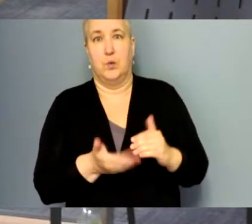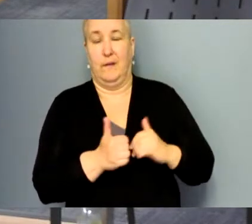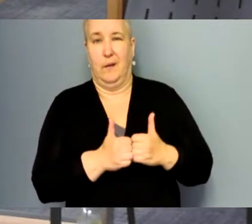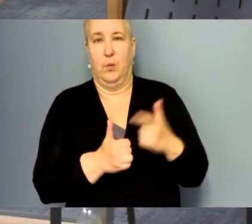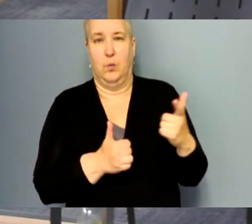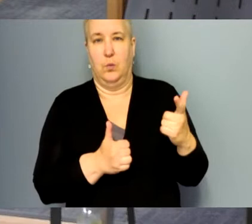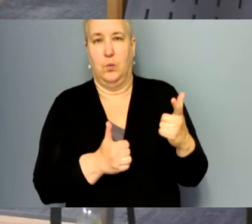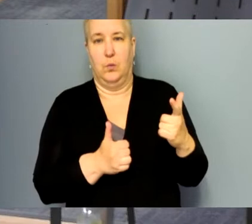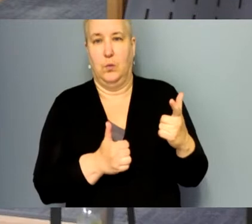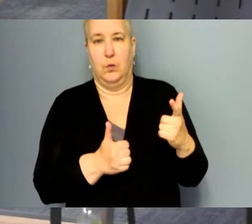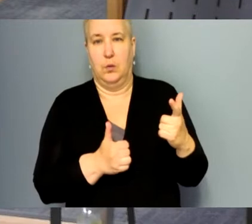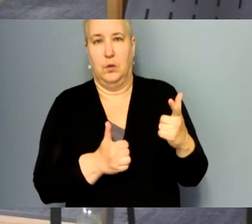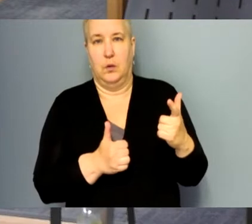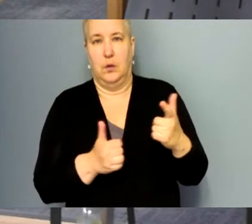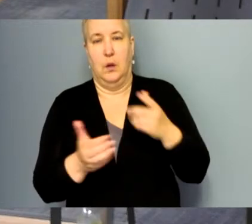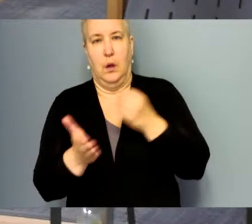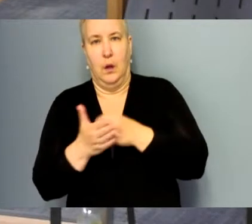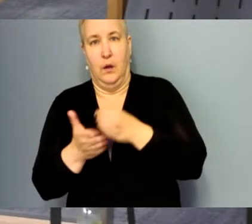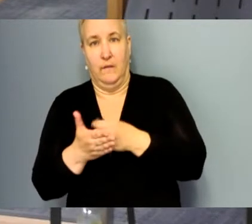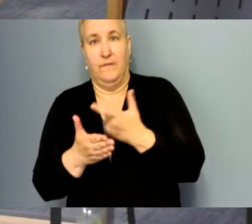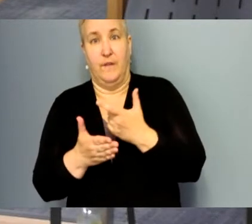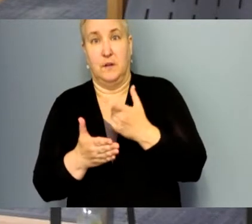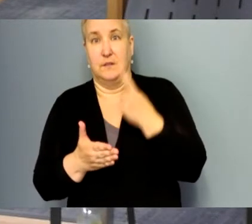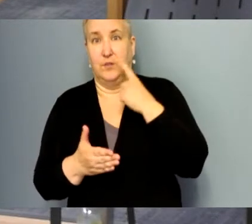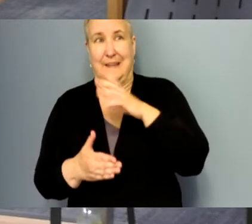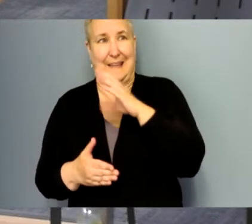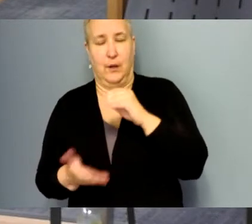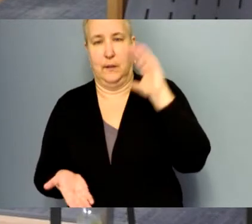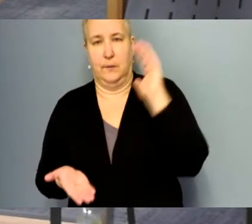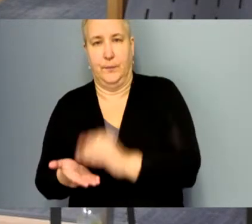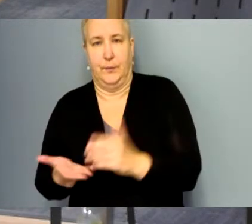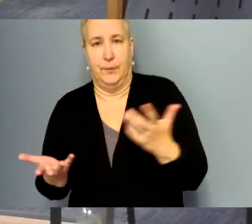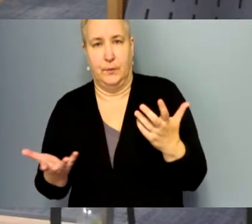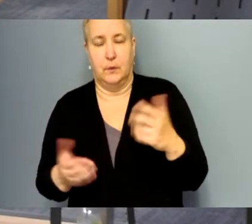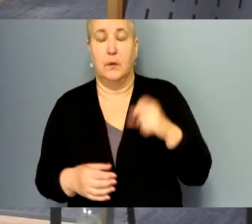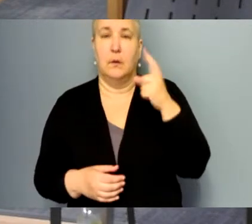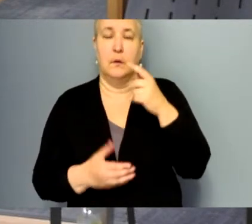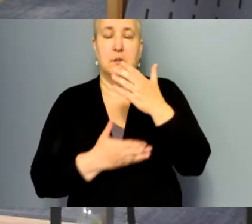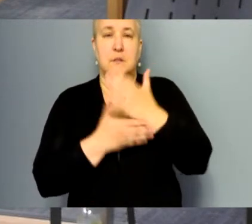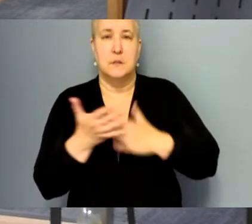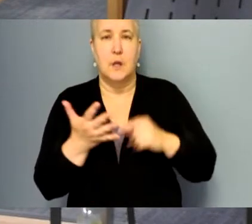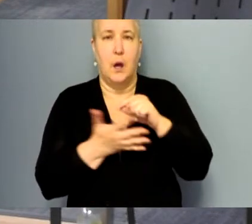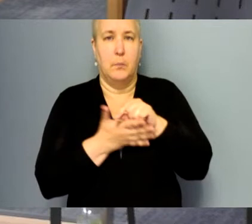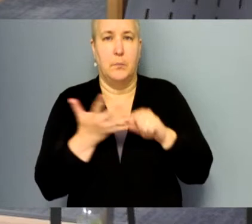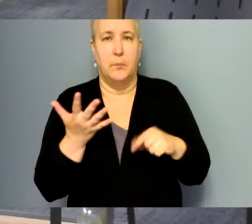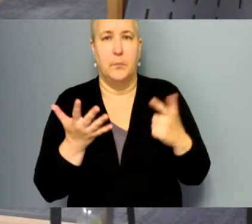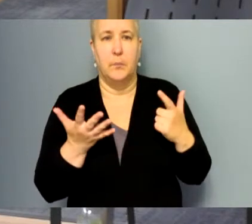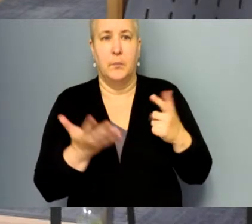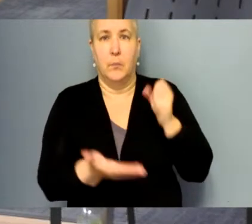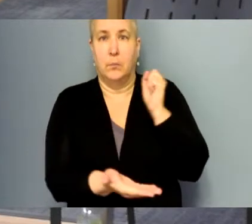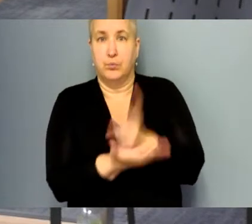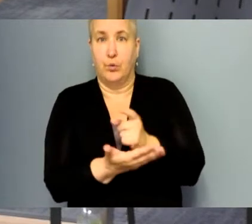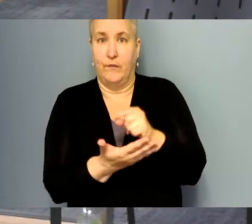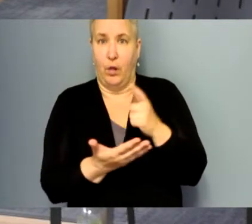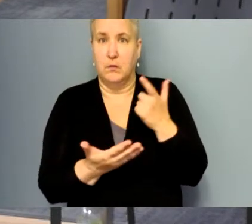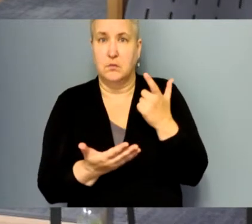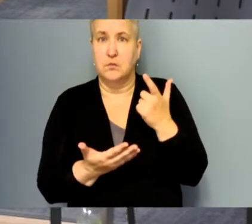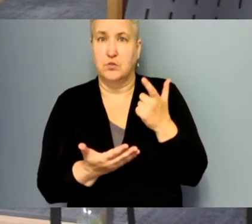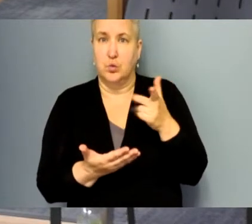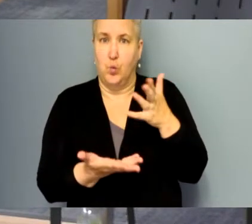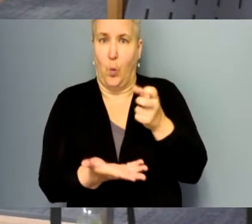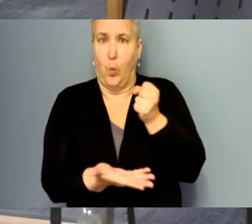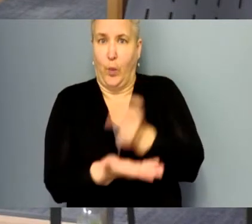to claw back funds that are with the county. Now, some of these approvals that you're going to